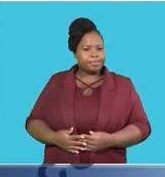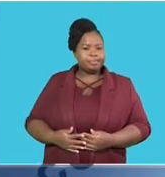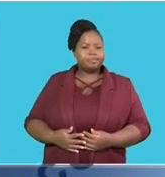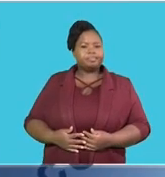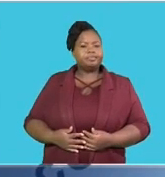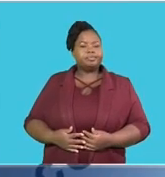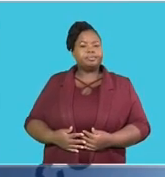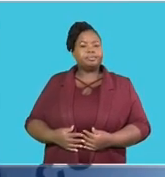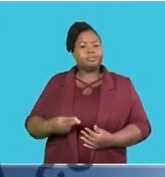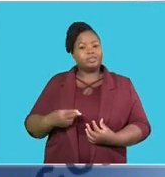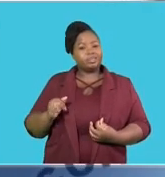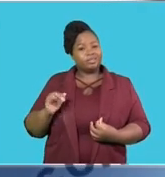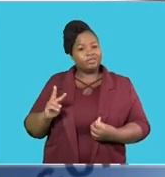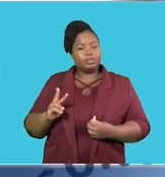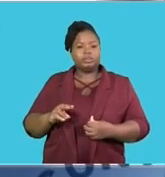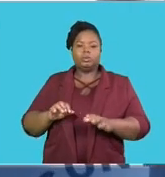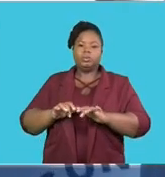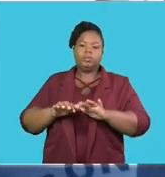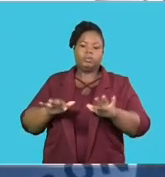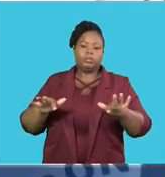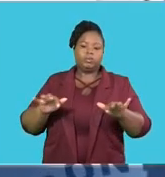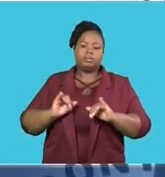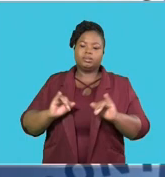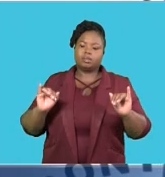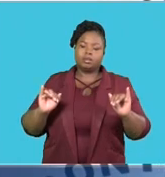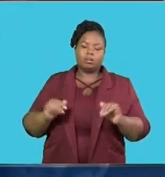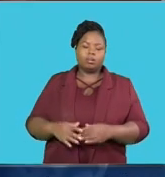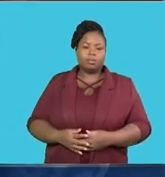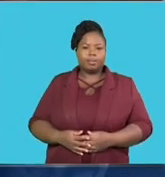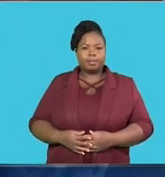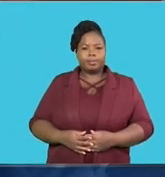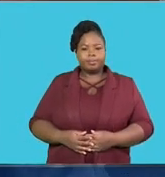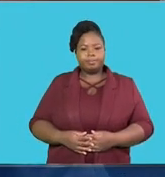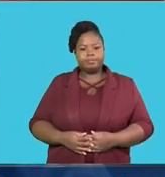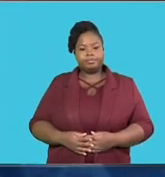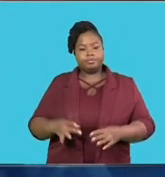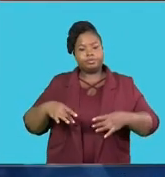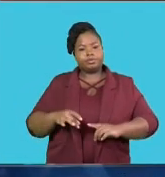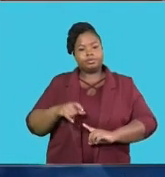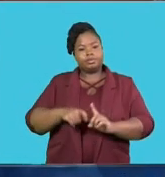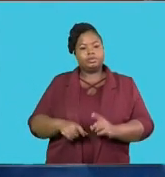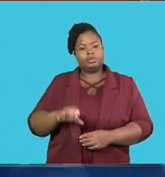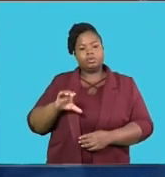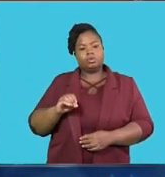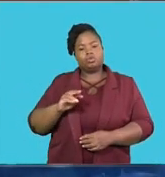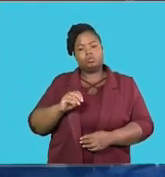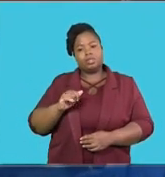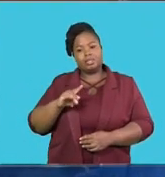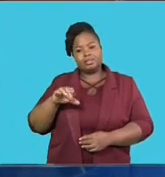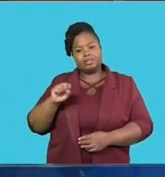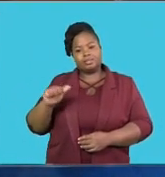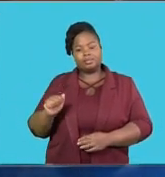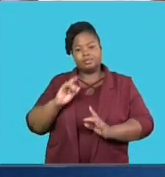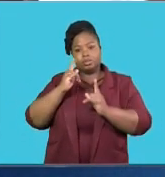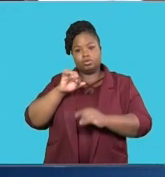we can see that HIV is still there and it's still killing our people. Modula stulo wa Contralesa ka tlasa motse toropo